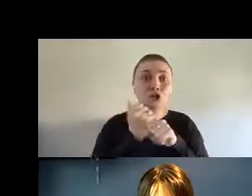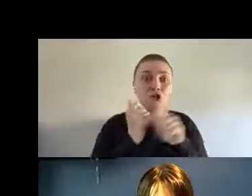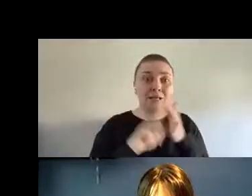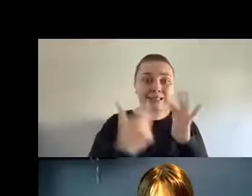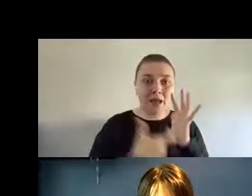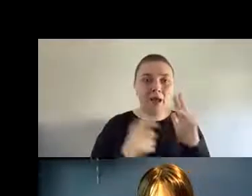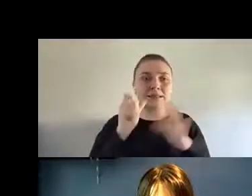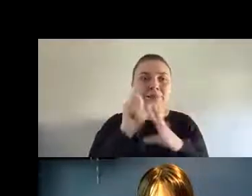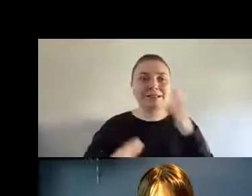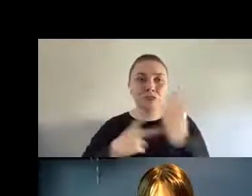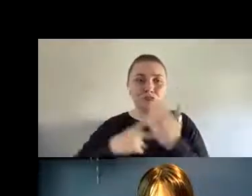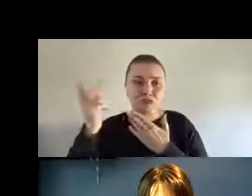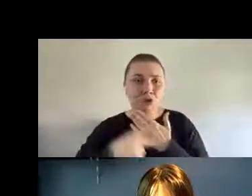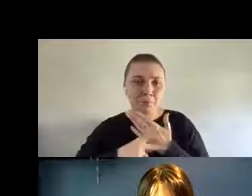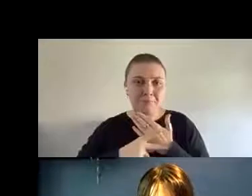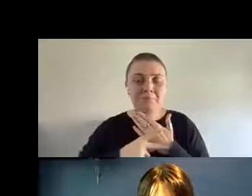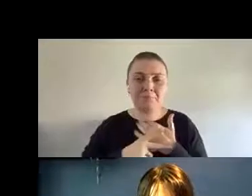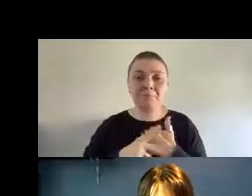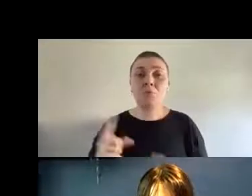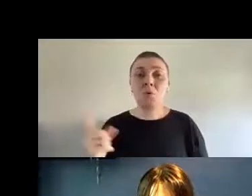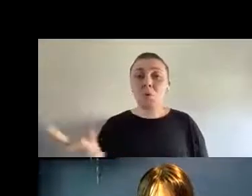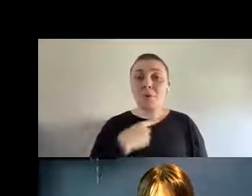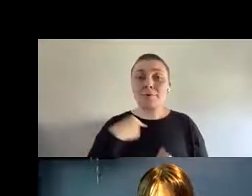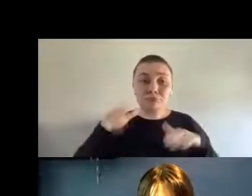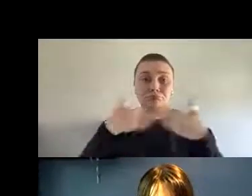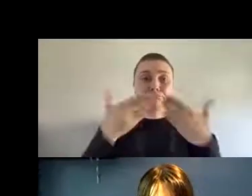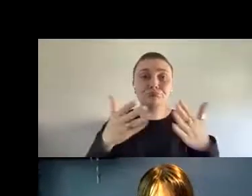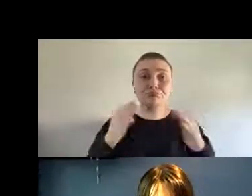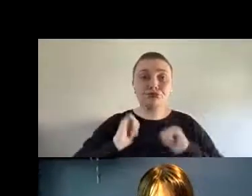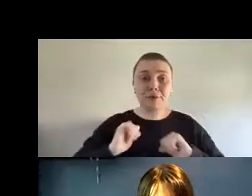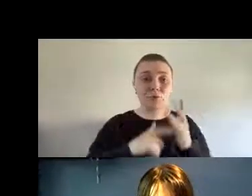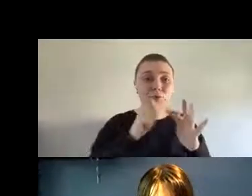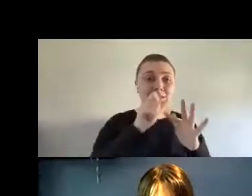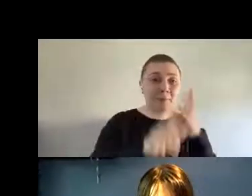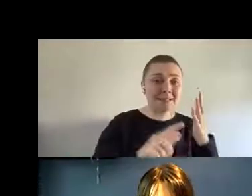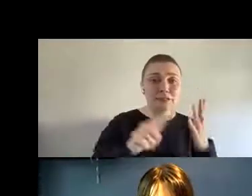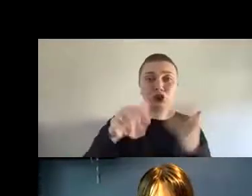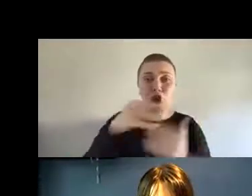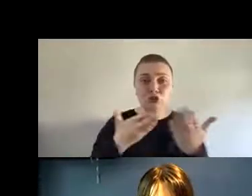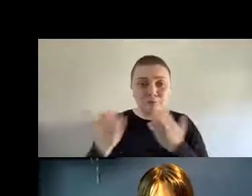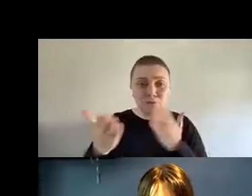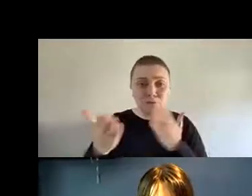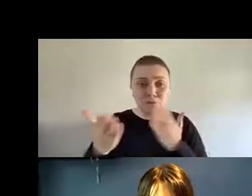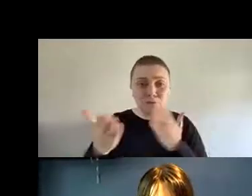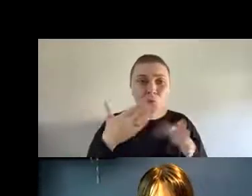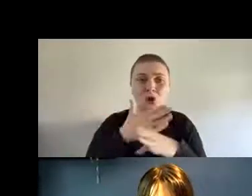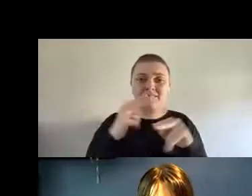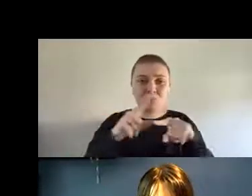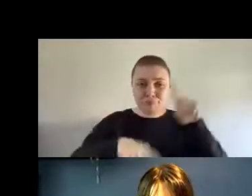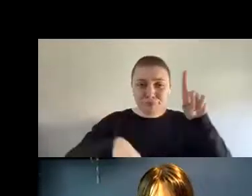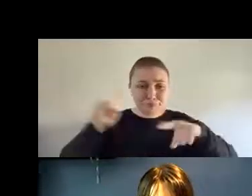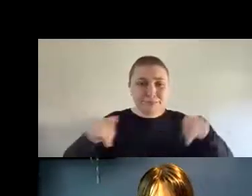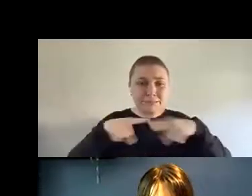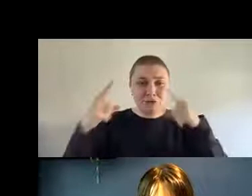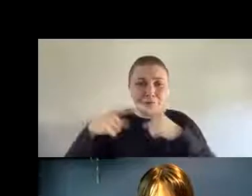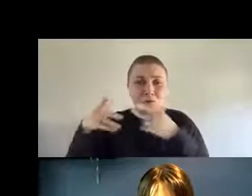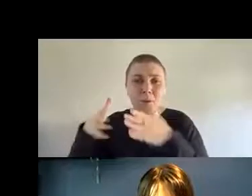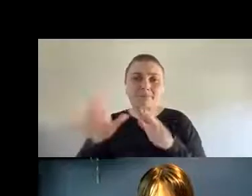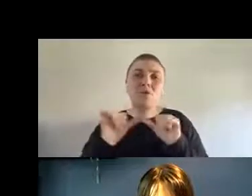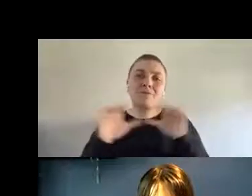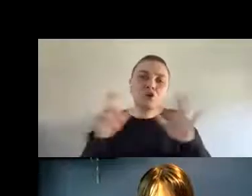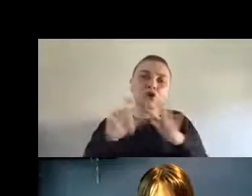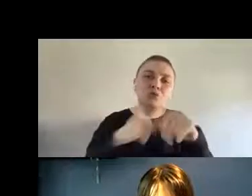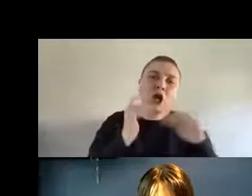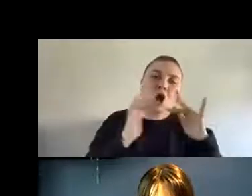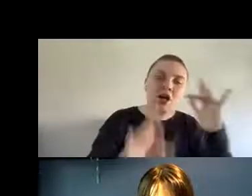disability program. And we offer training to disability and social service workforces in all different formats. Of course, we're doing the online